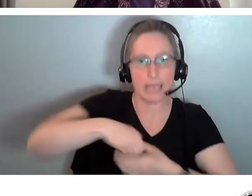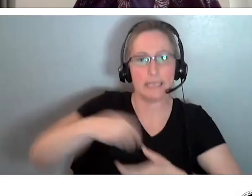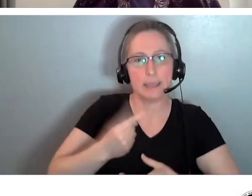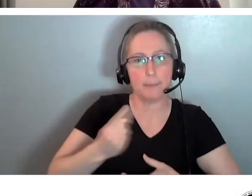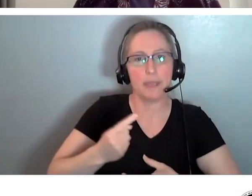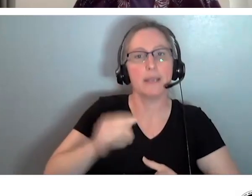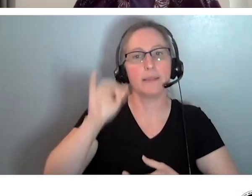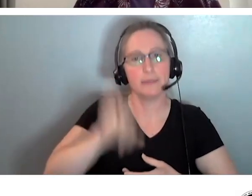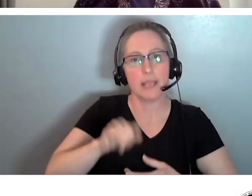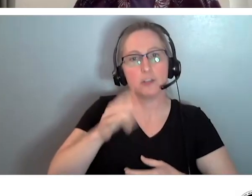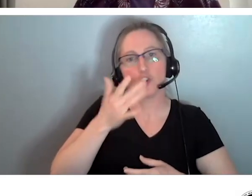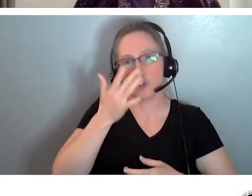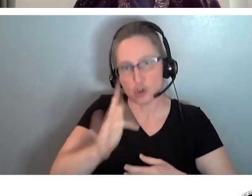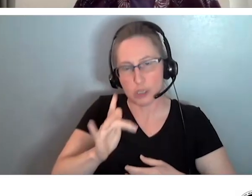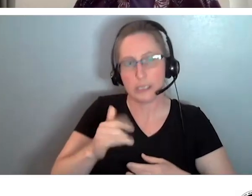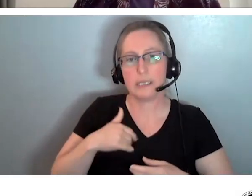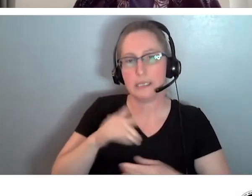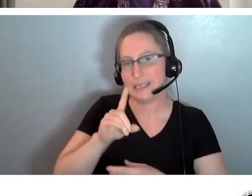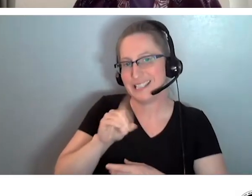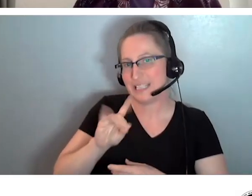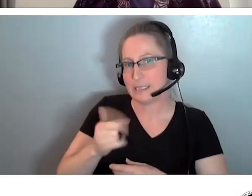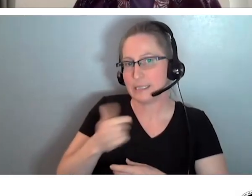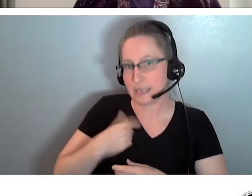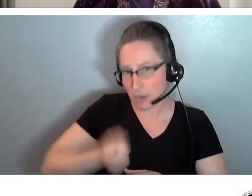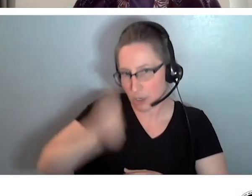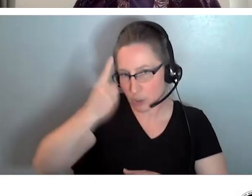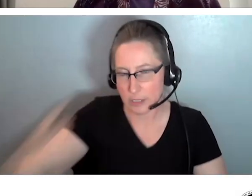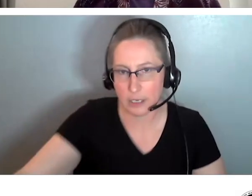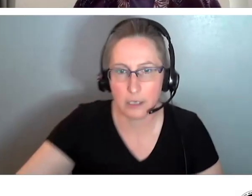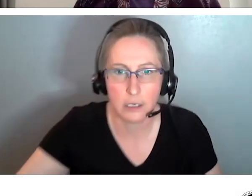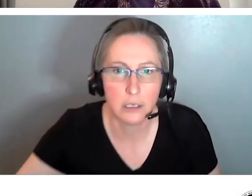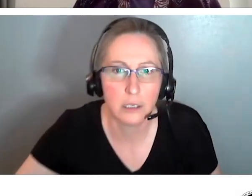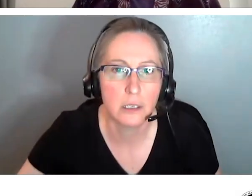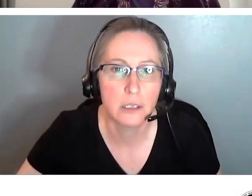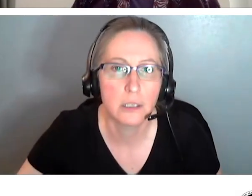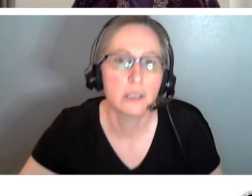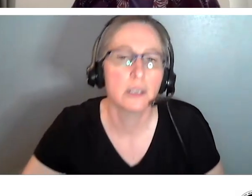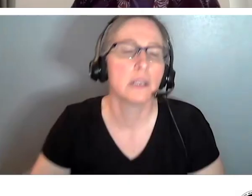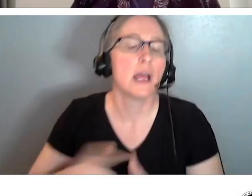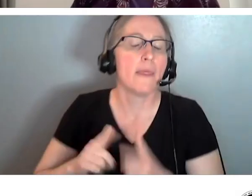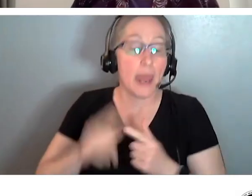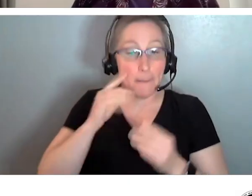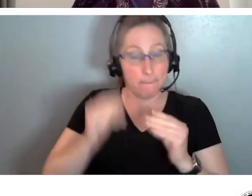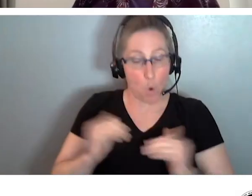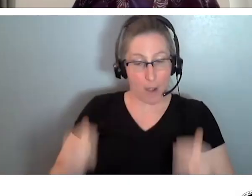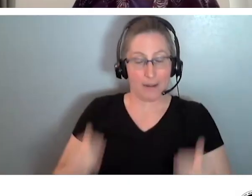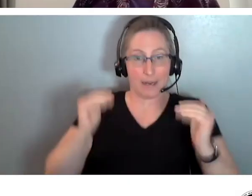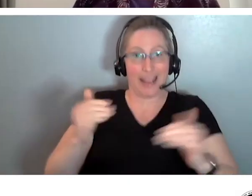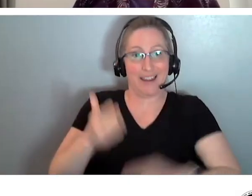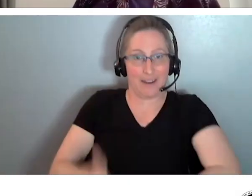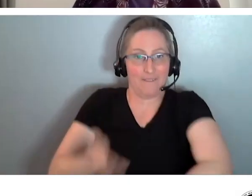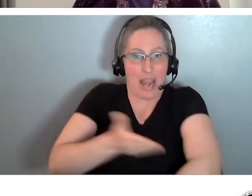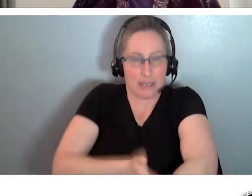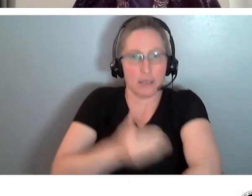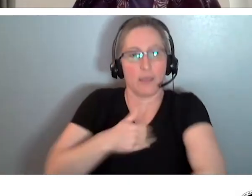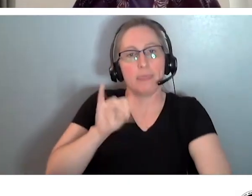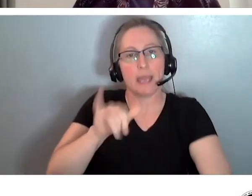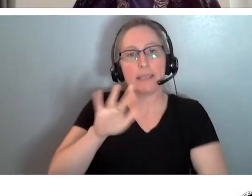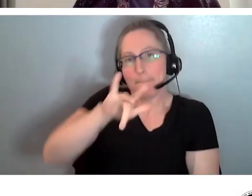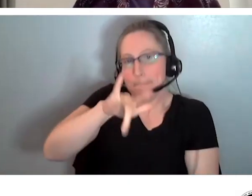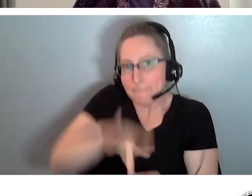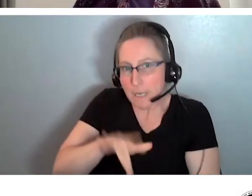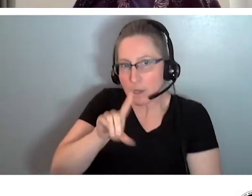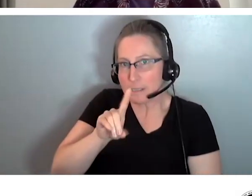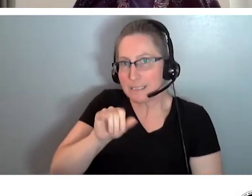So that's an early type of distancing. Then we have something that's more advanced. We call it middle distancing, which is